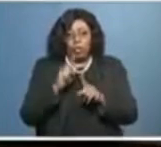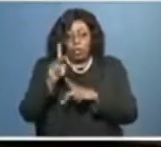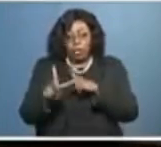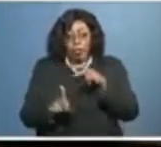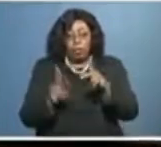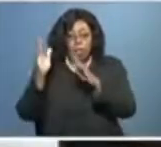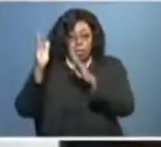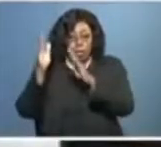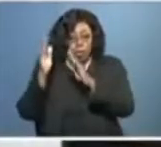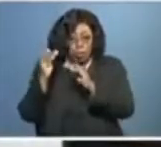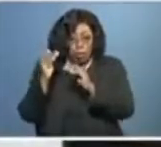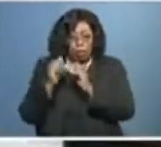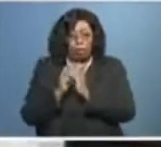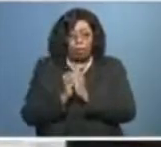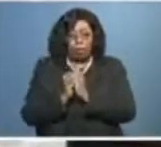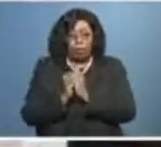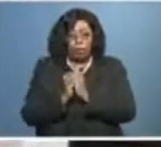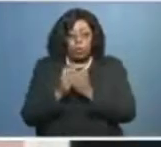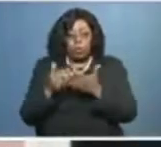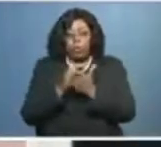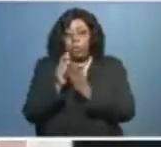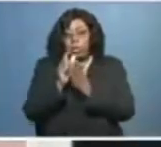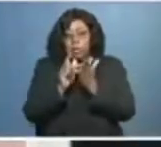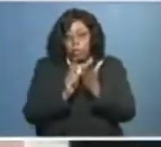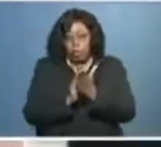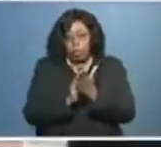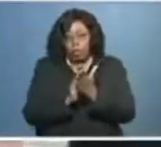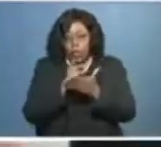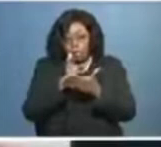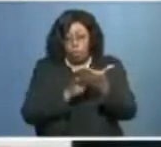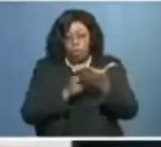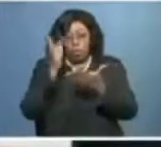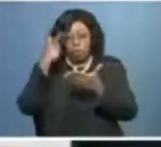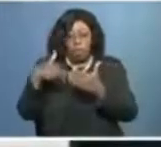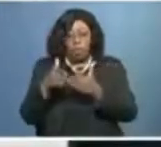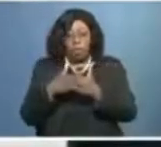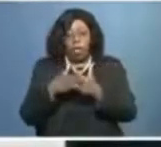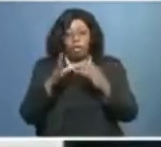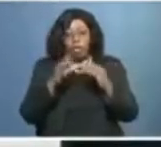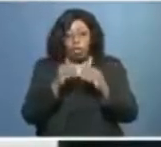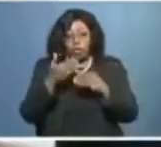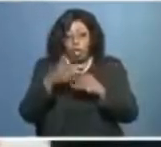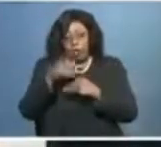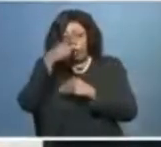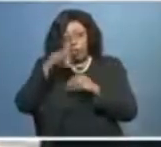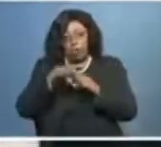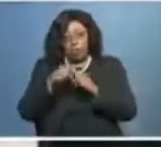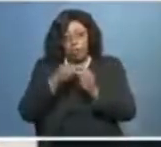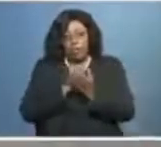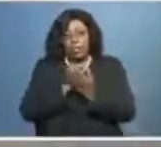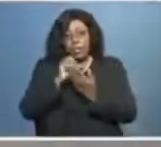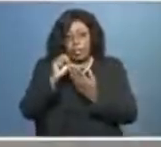can expect a similarly aggressive legislative agenda when parliamentarians return to the House following their summer break in